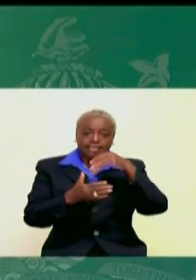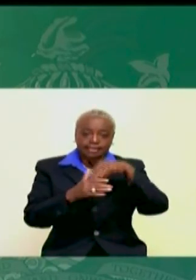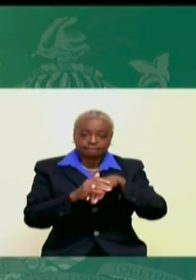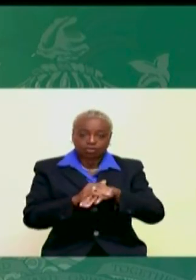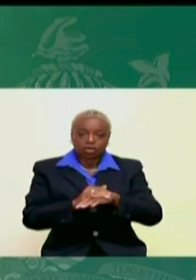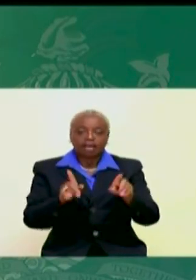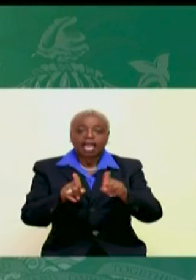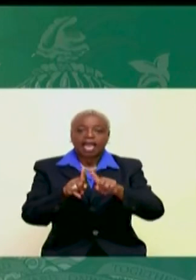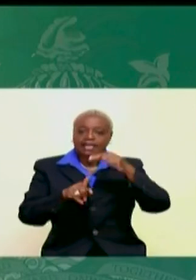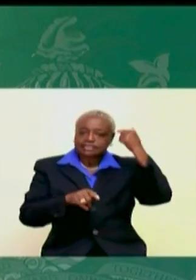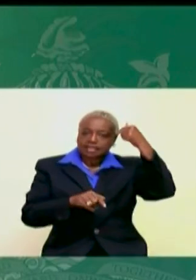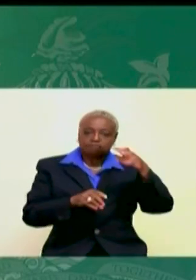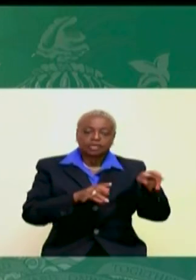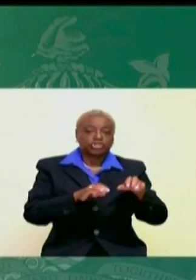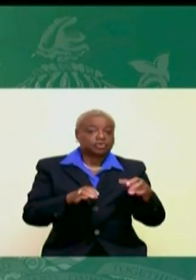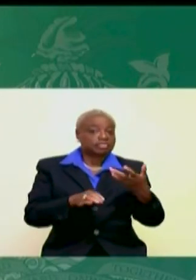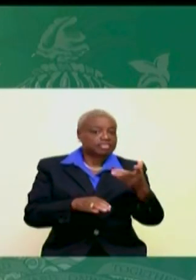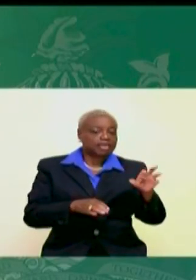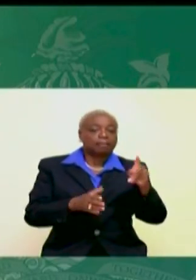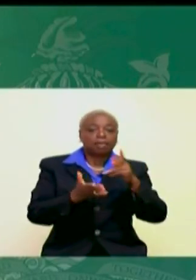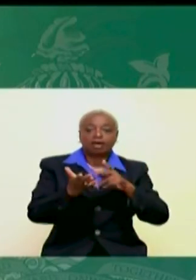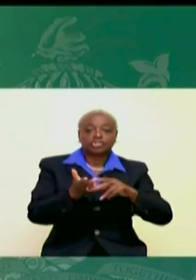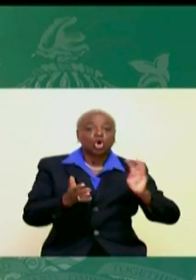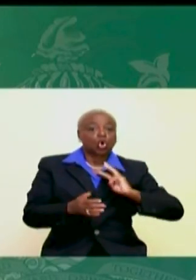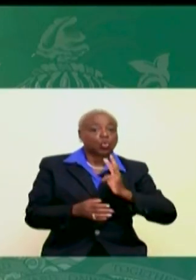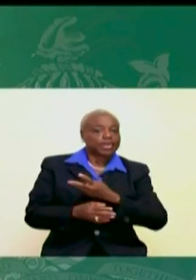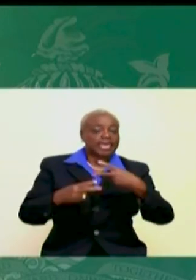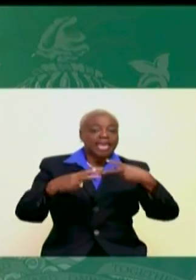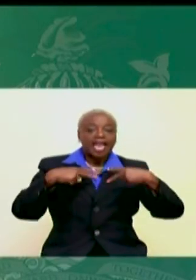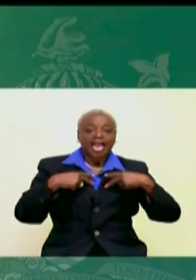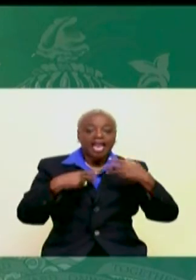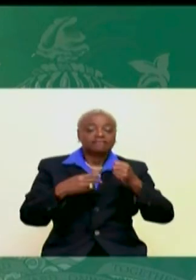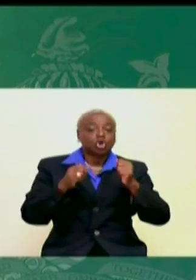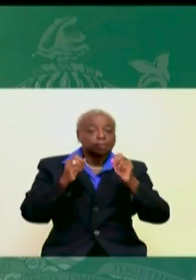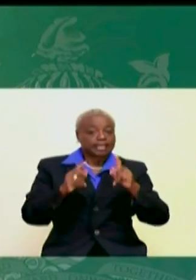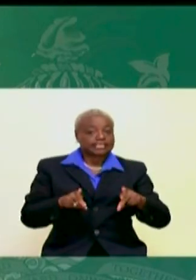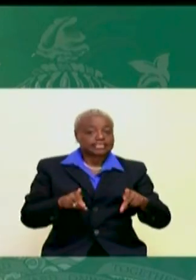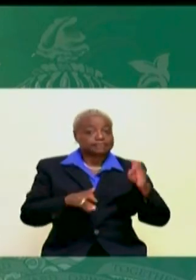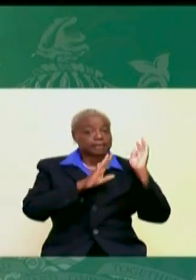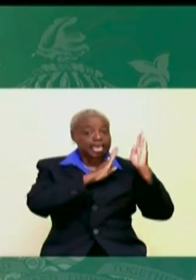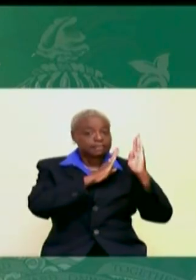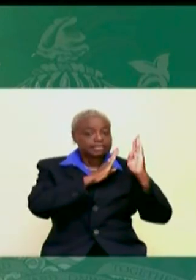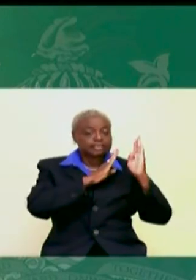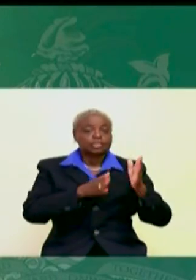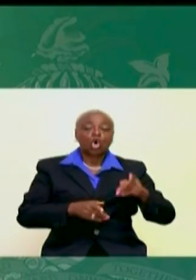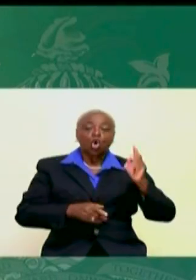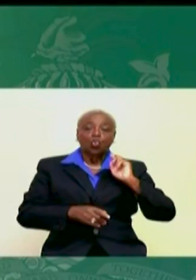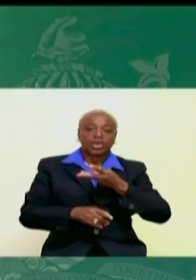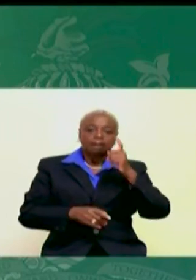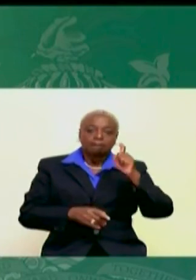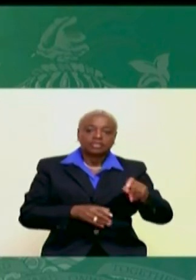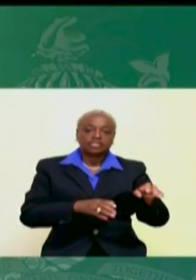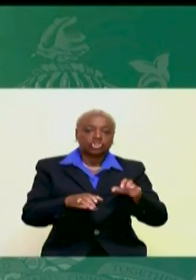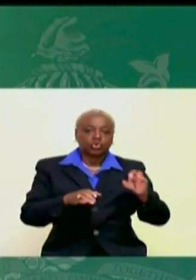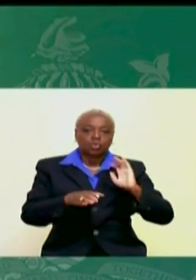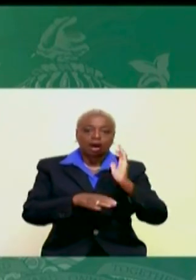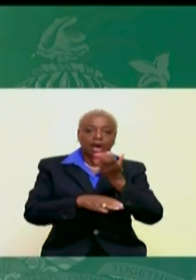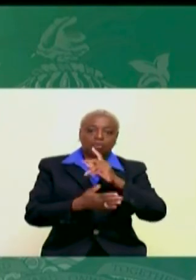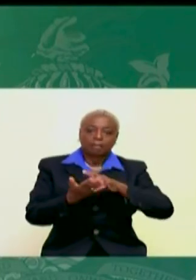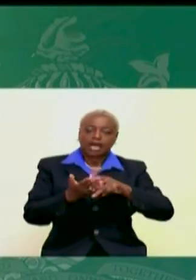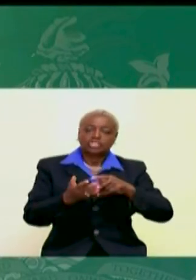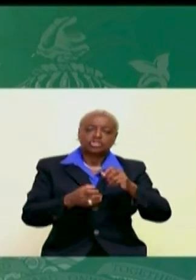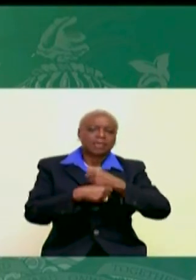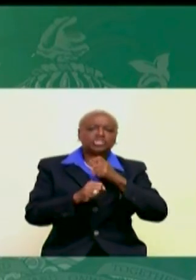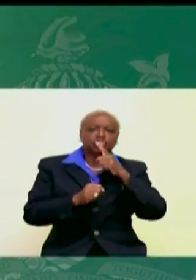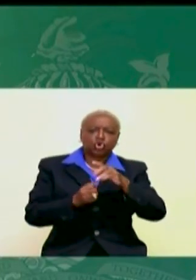we have an obligation. As Bahamians, we must do our part to ensure 25 years from now,